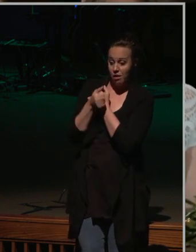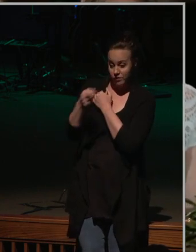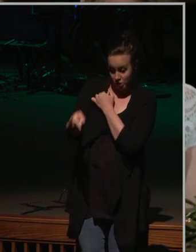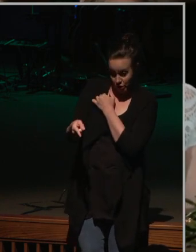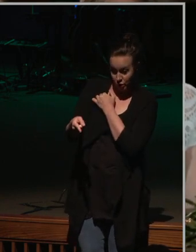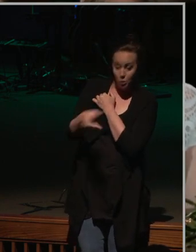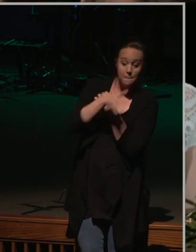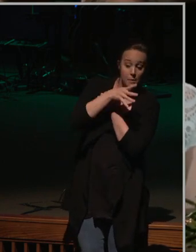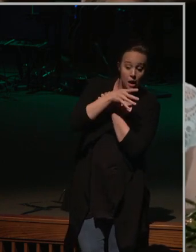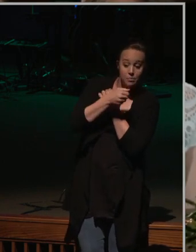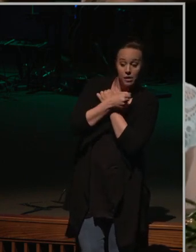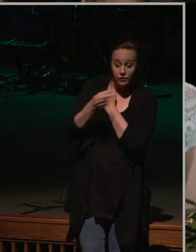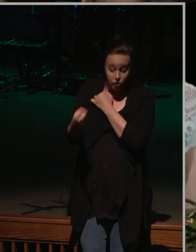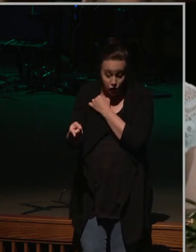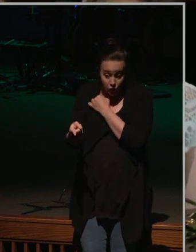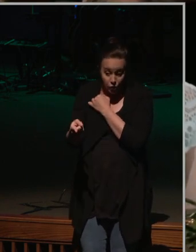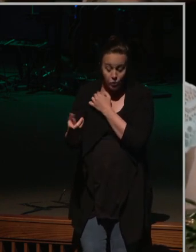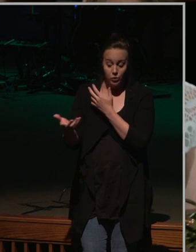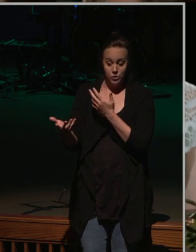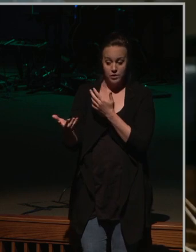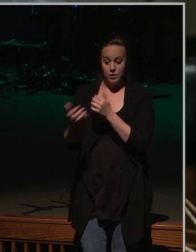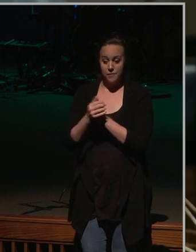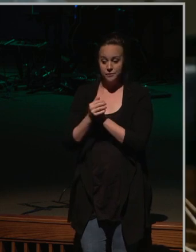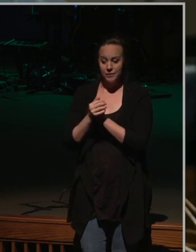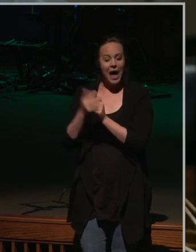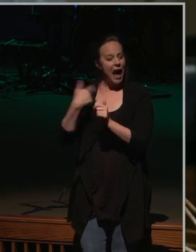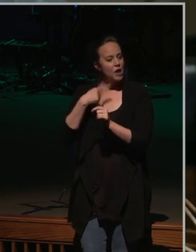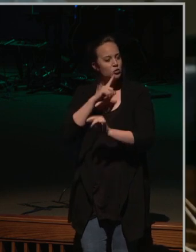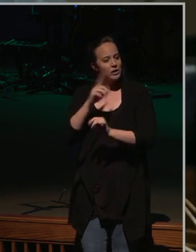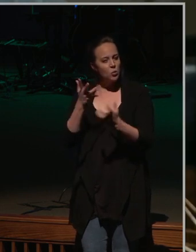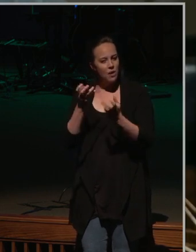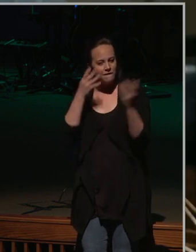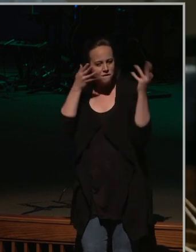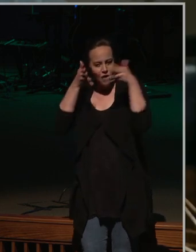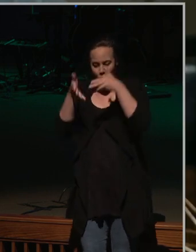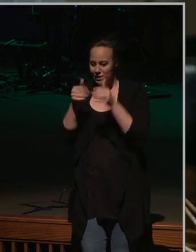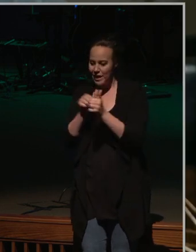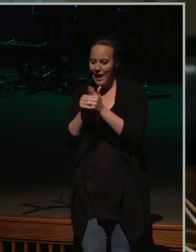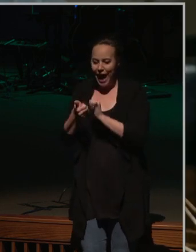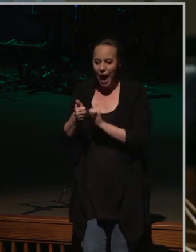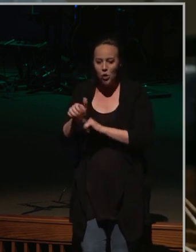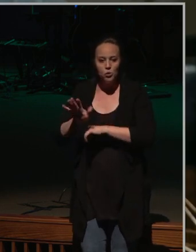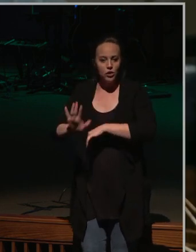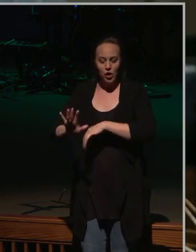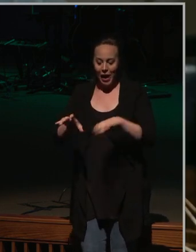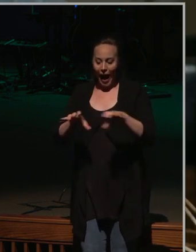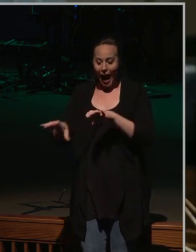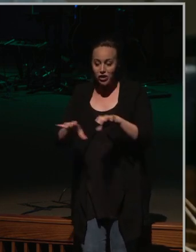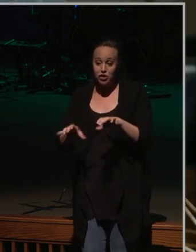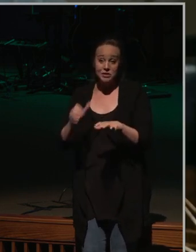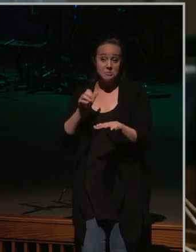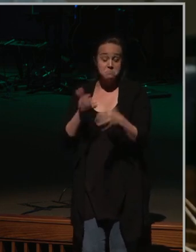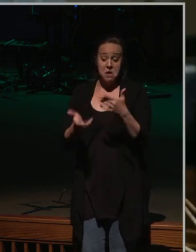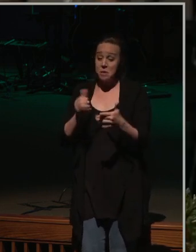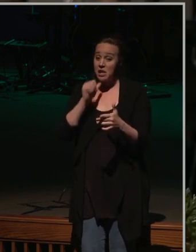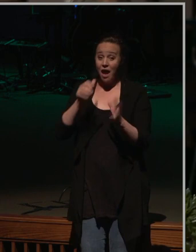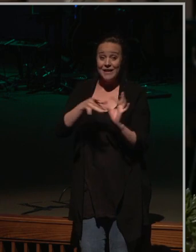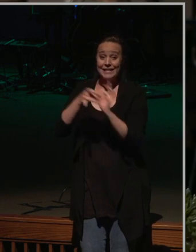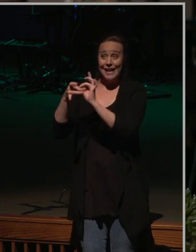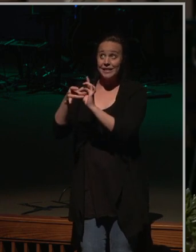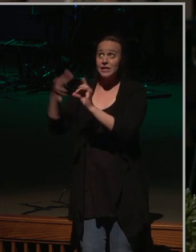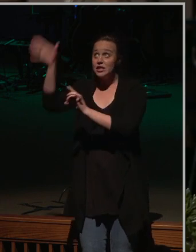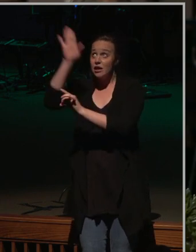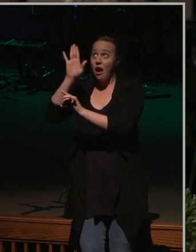And really focusing on how their actions maybe are not in line with that love, right?